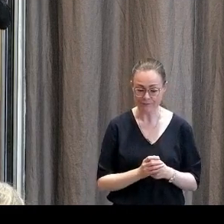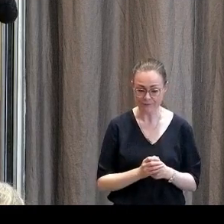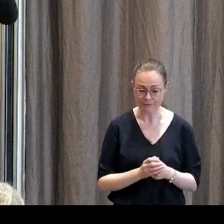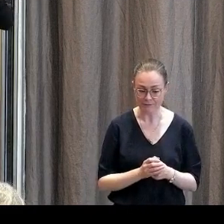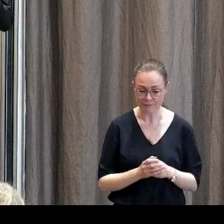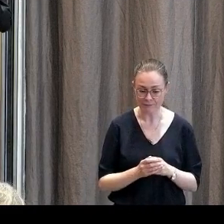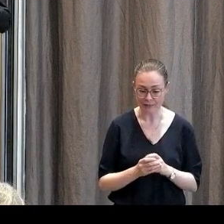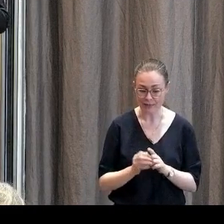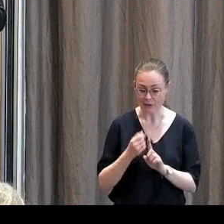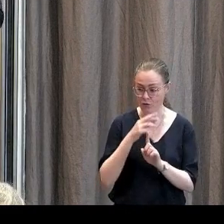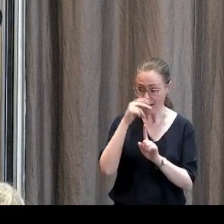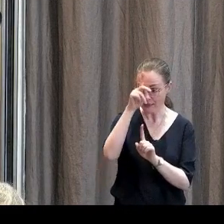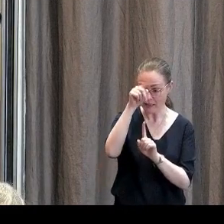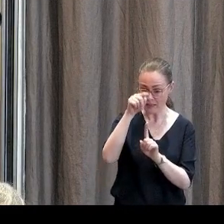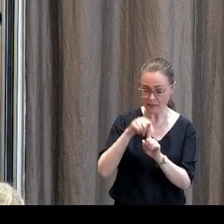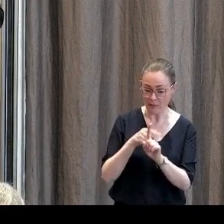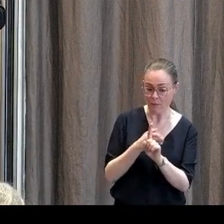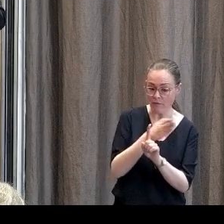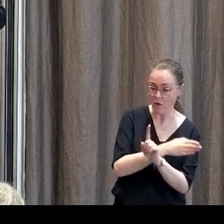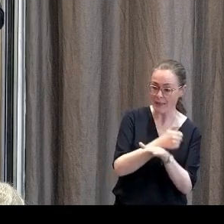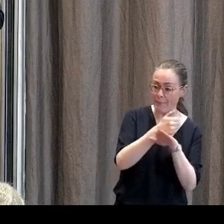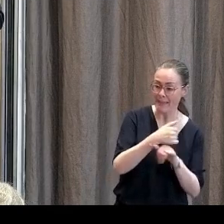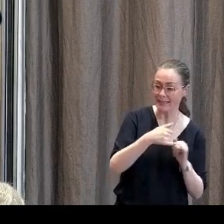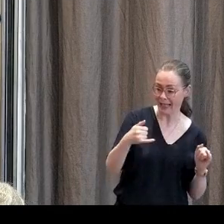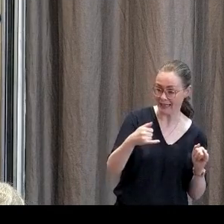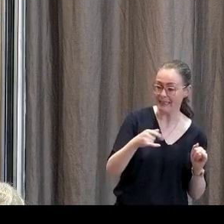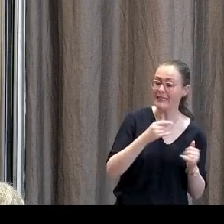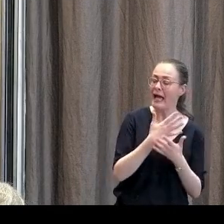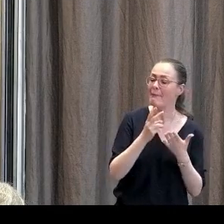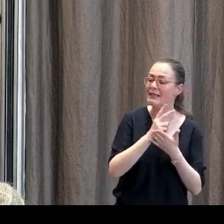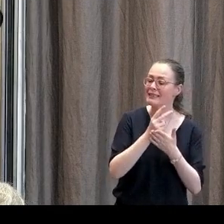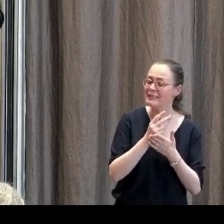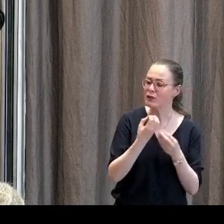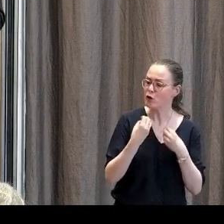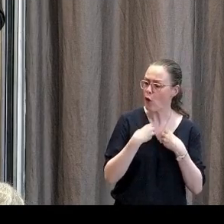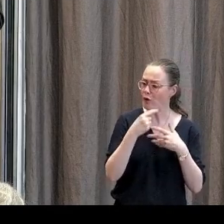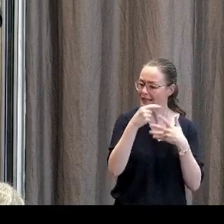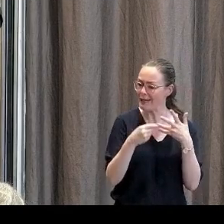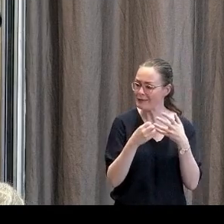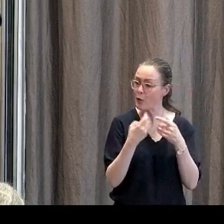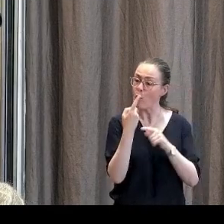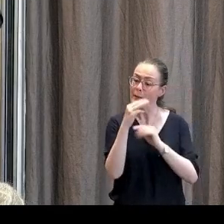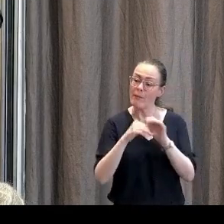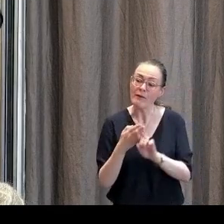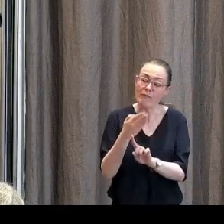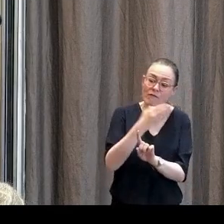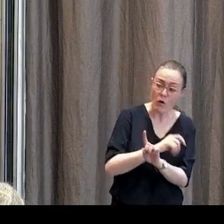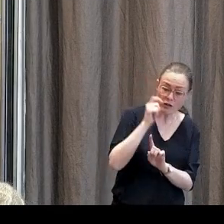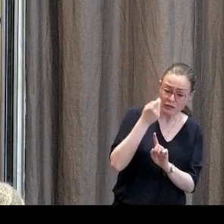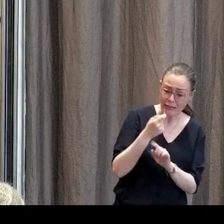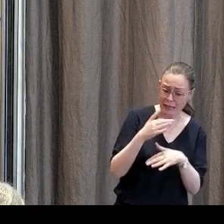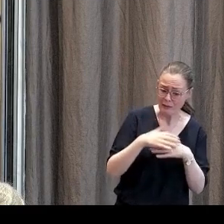the red dotted line was the baseline. So this is how many seizures the owners counted the month before starting the trial. And it was